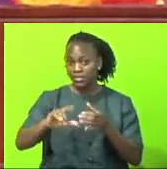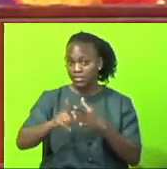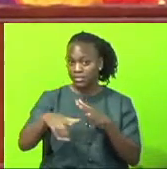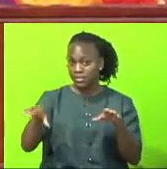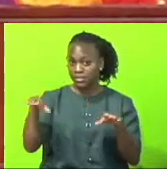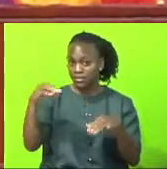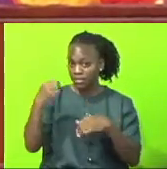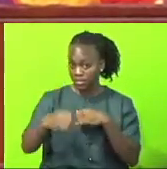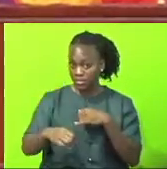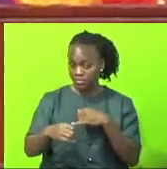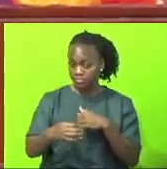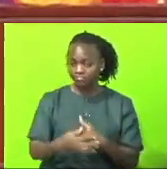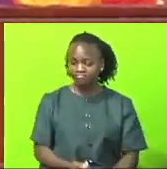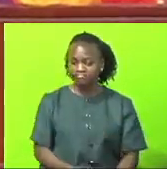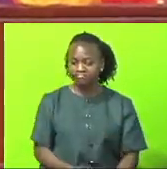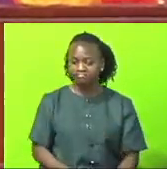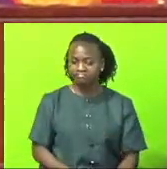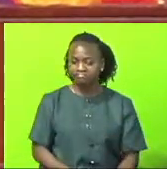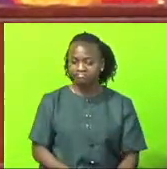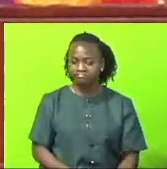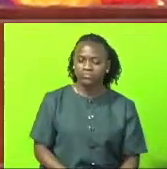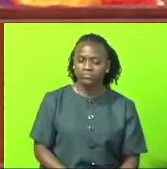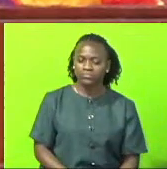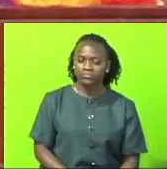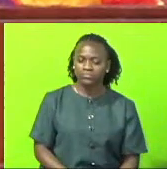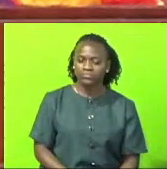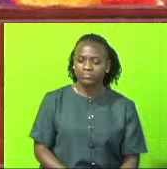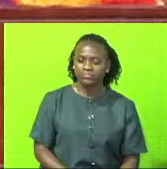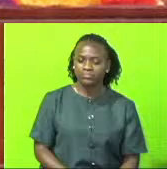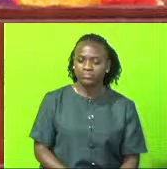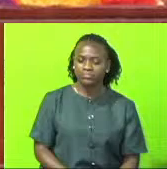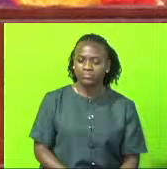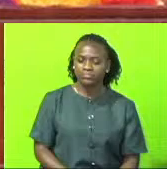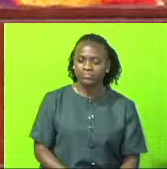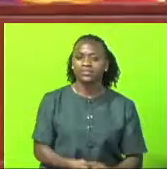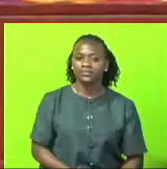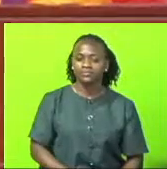please. Thank you, Mr. Speaker.